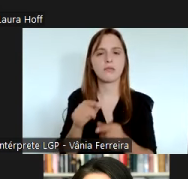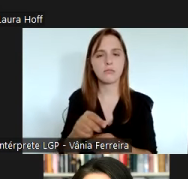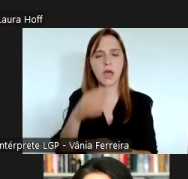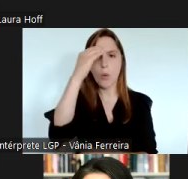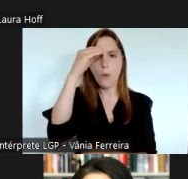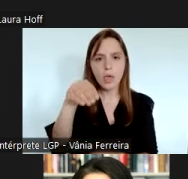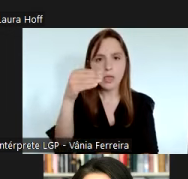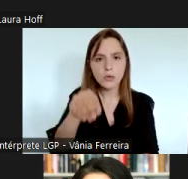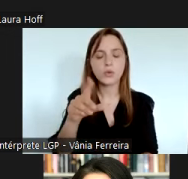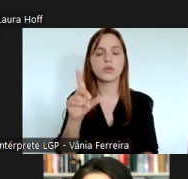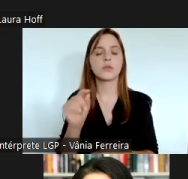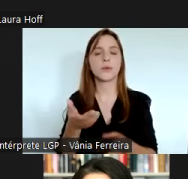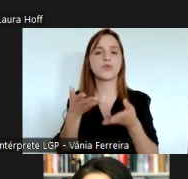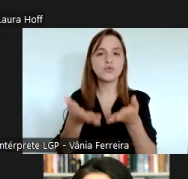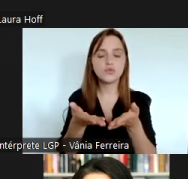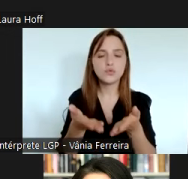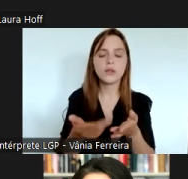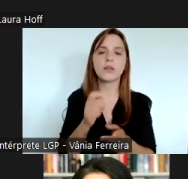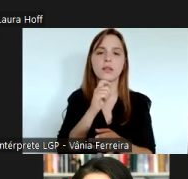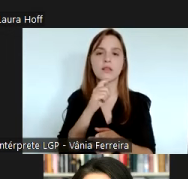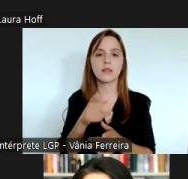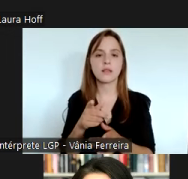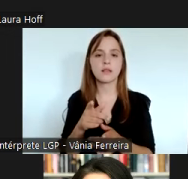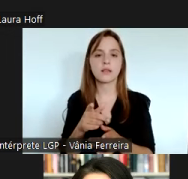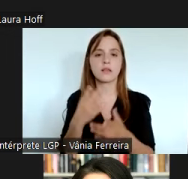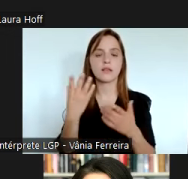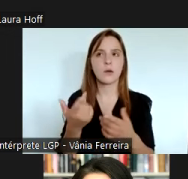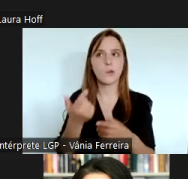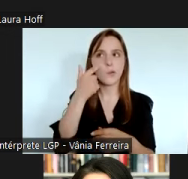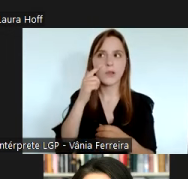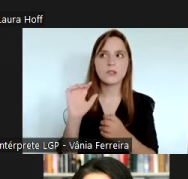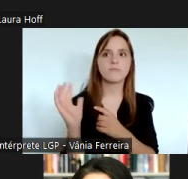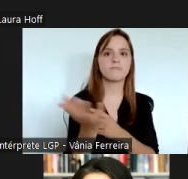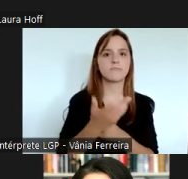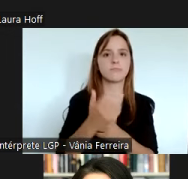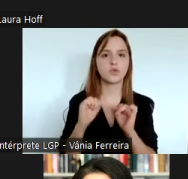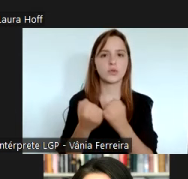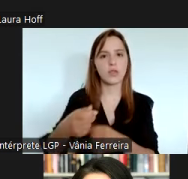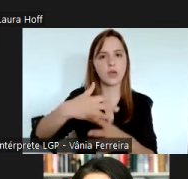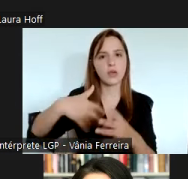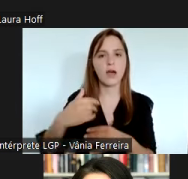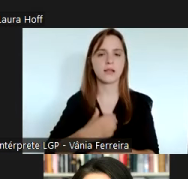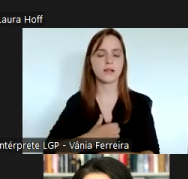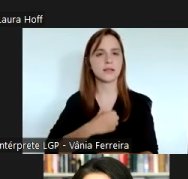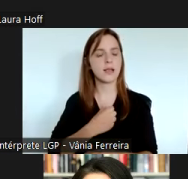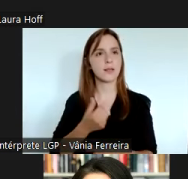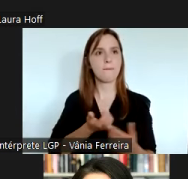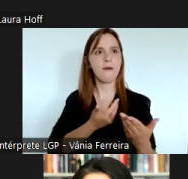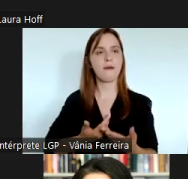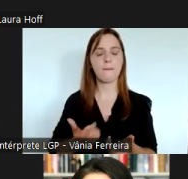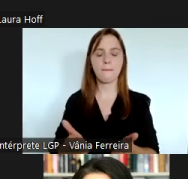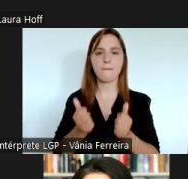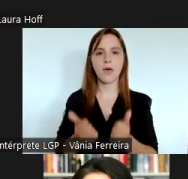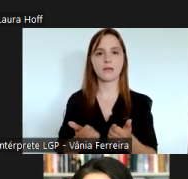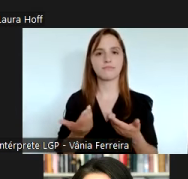help them to become part of the society and to feel welcomed here. So I think that's really